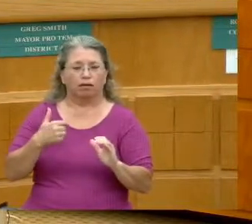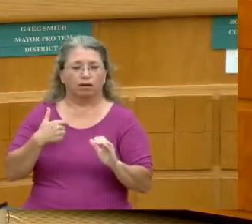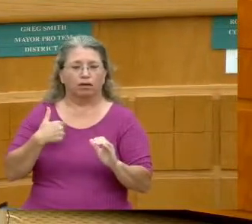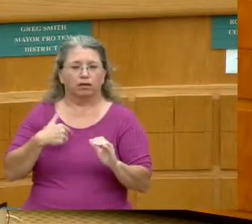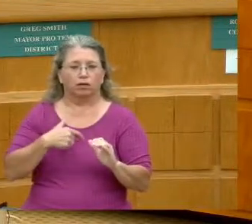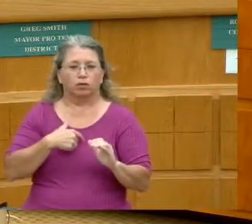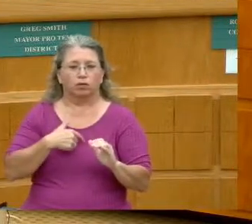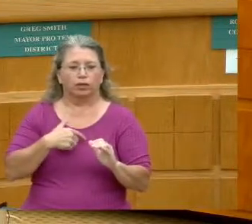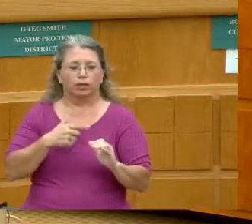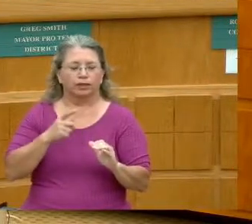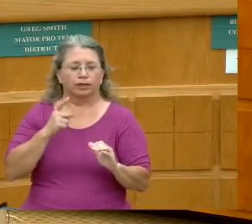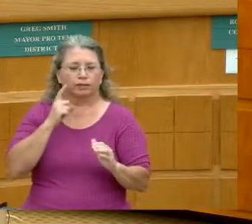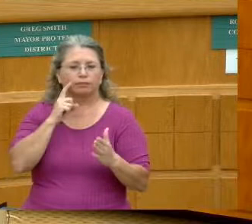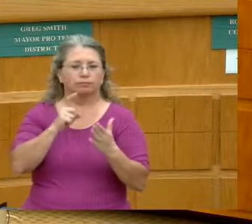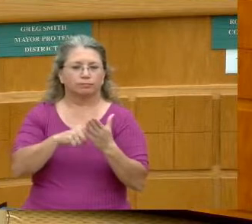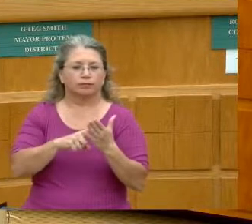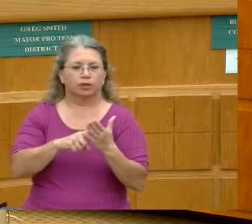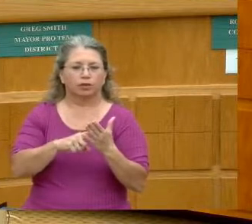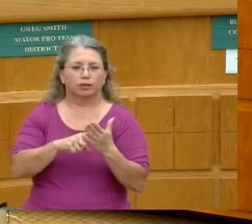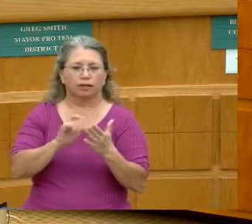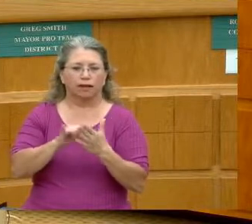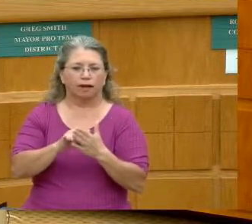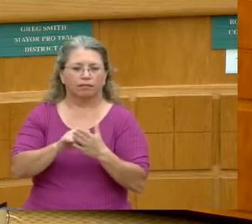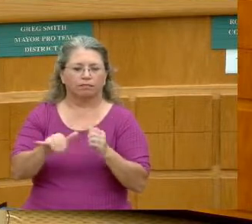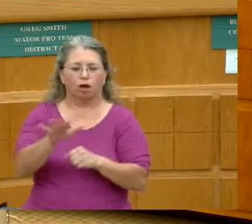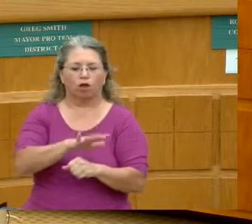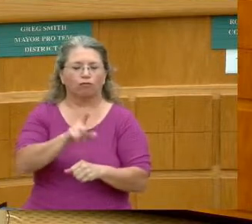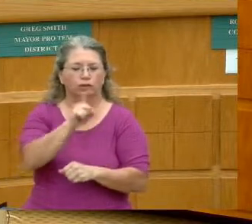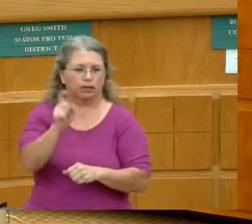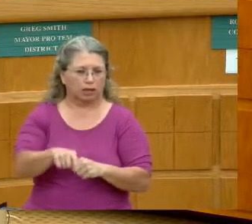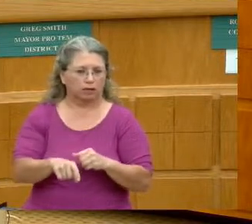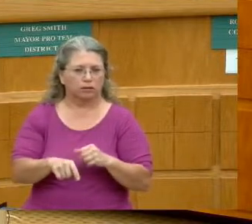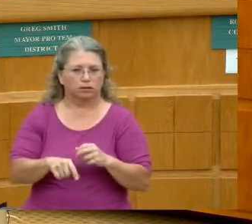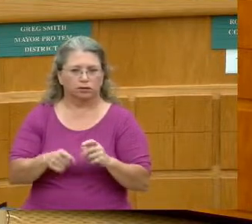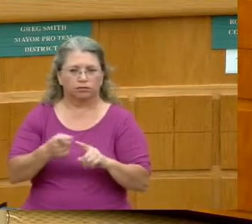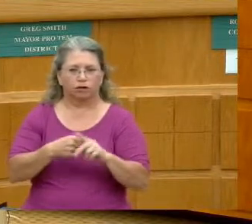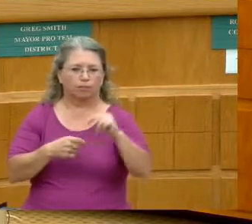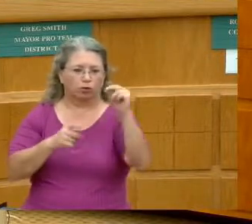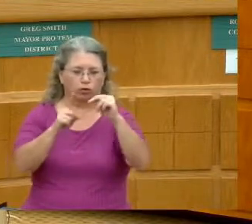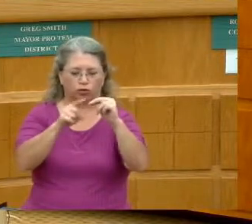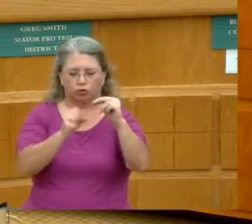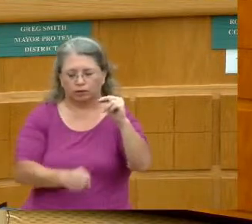in the overall cases and the number of new cases per day that you can also see.